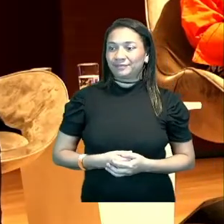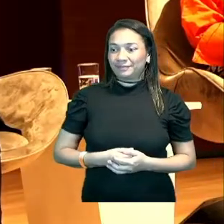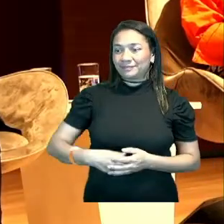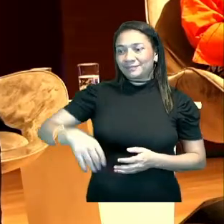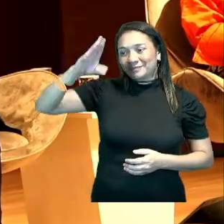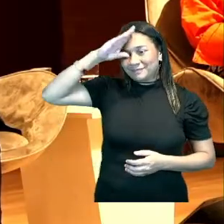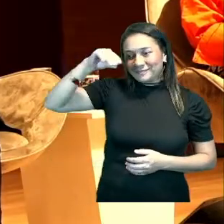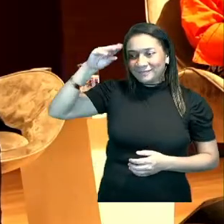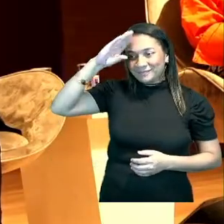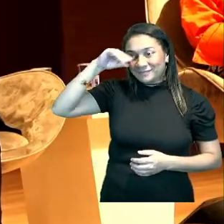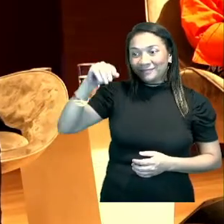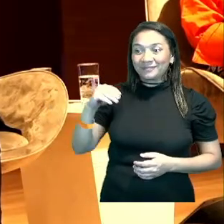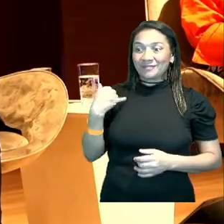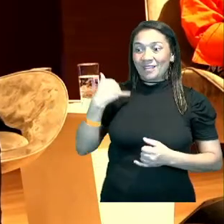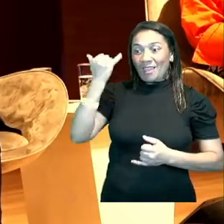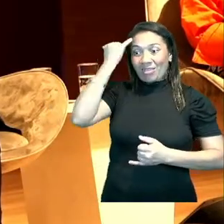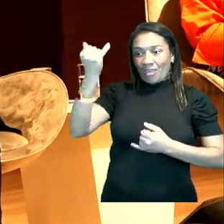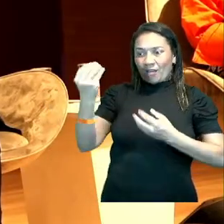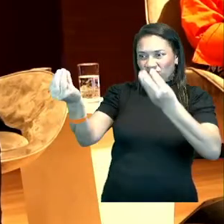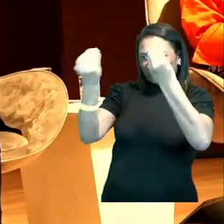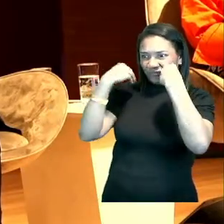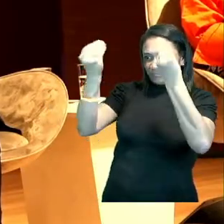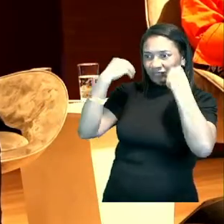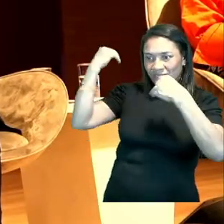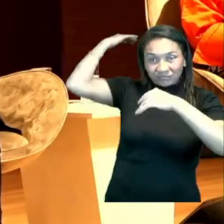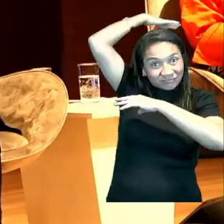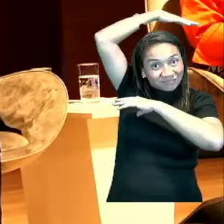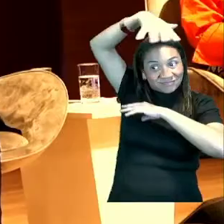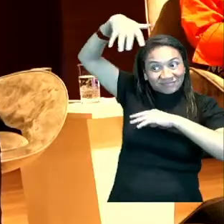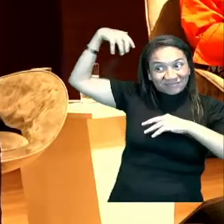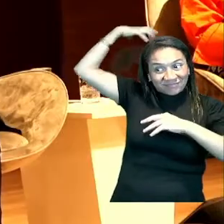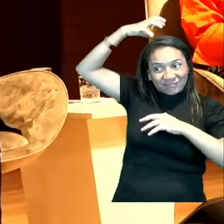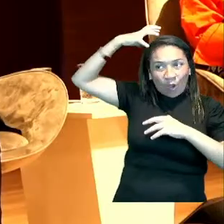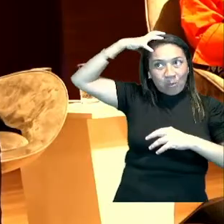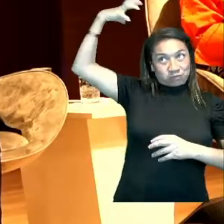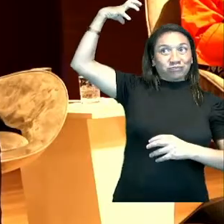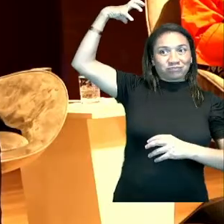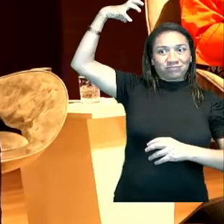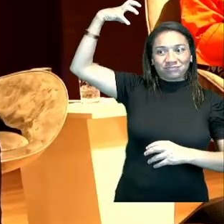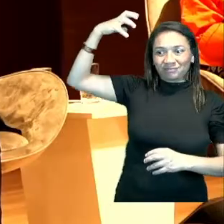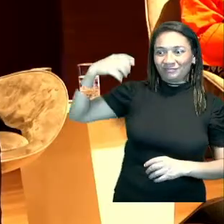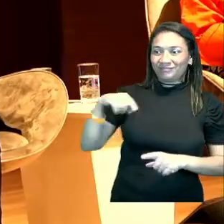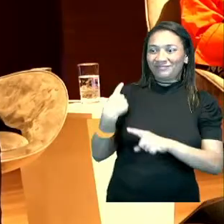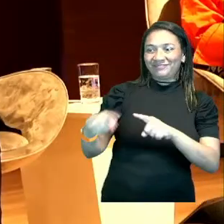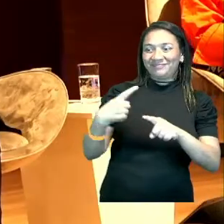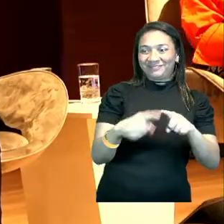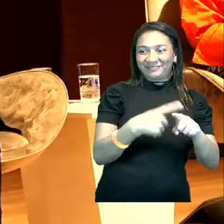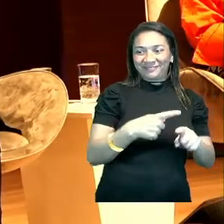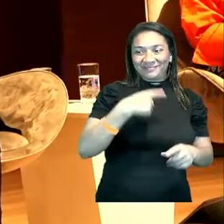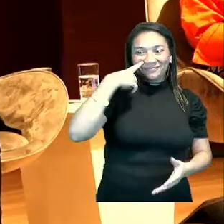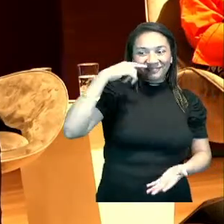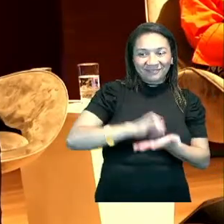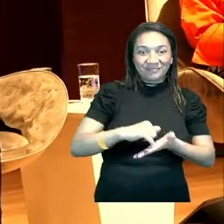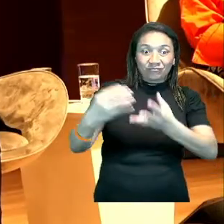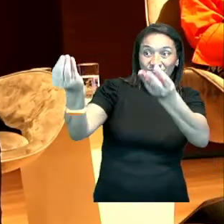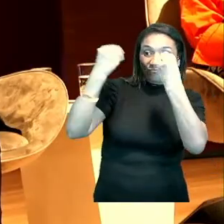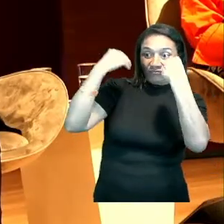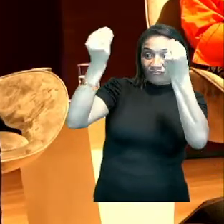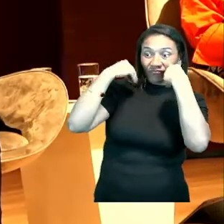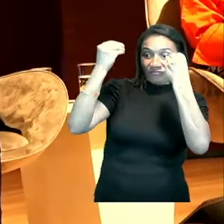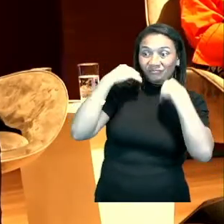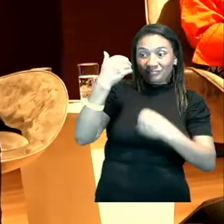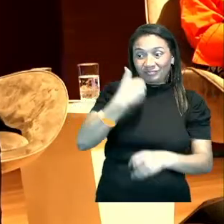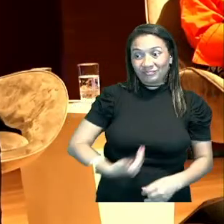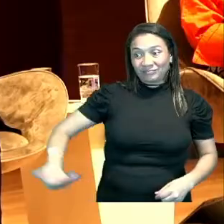our hairstyles, our clothes, our gowns, and they created what we have inherited. So what we are